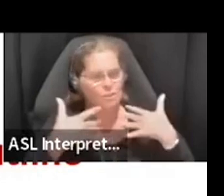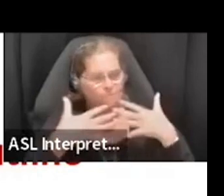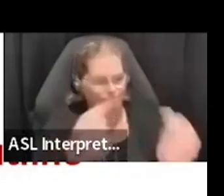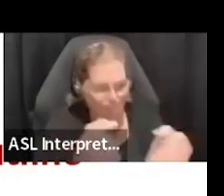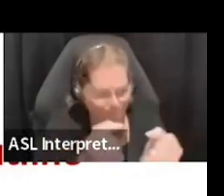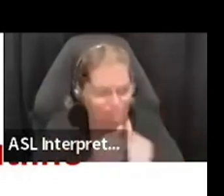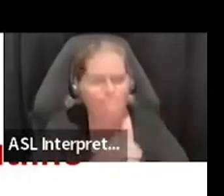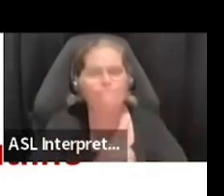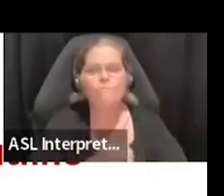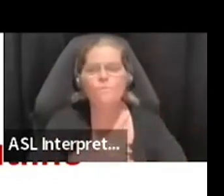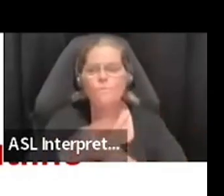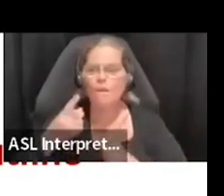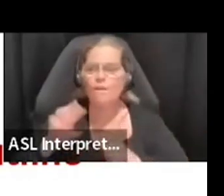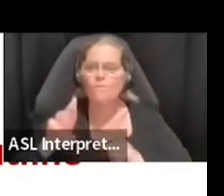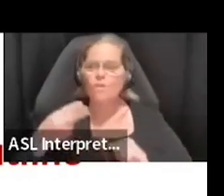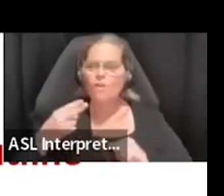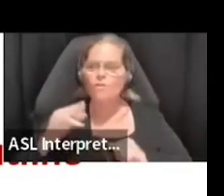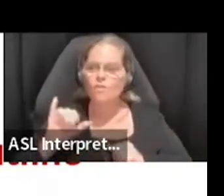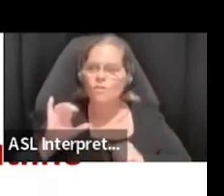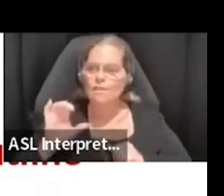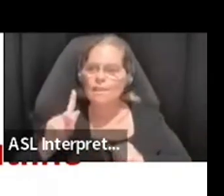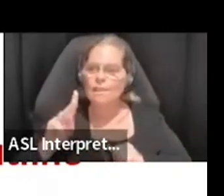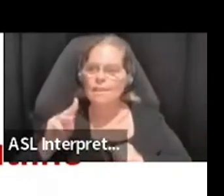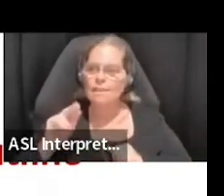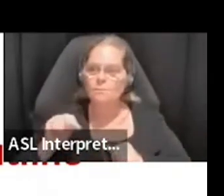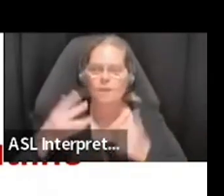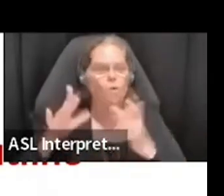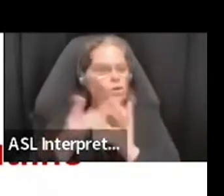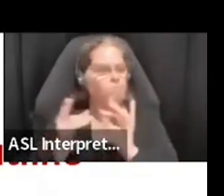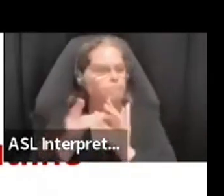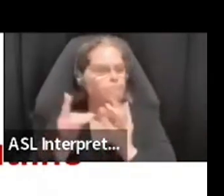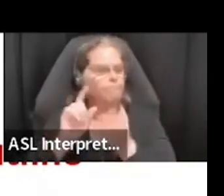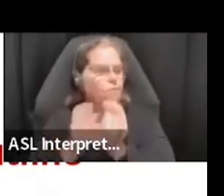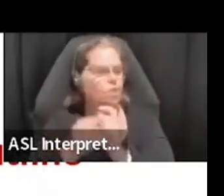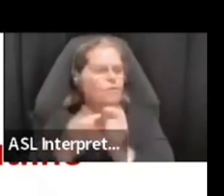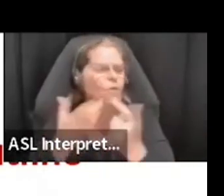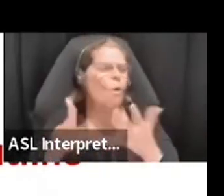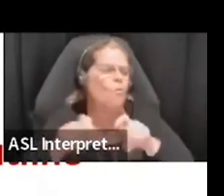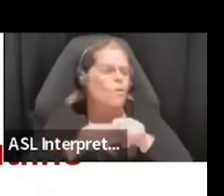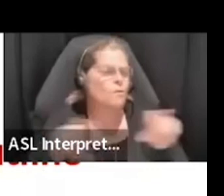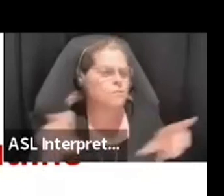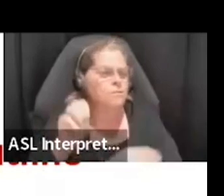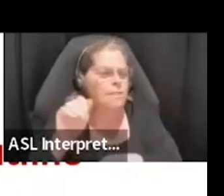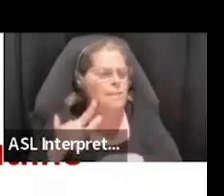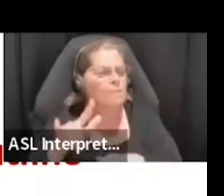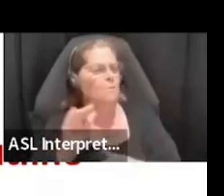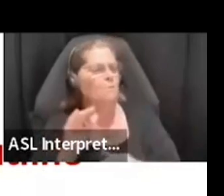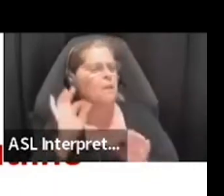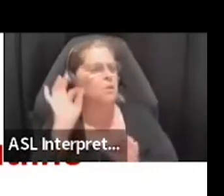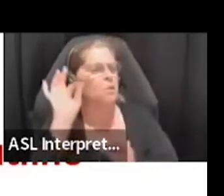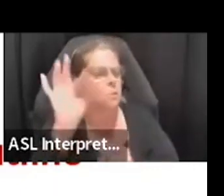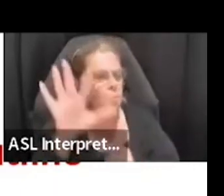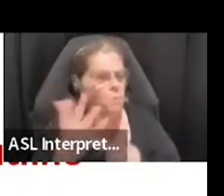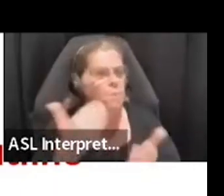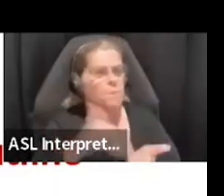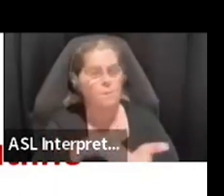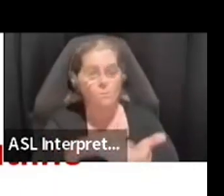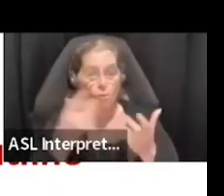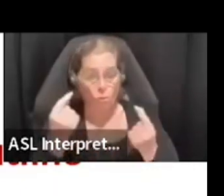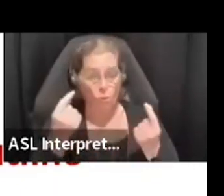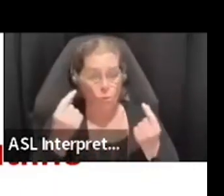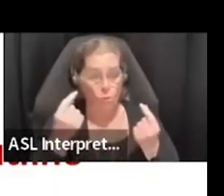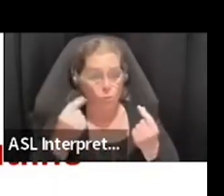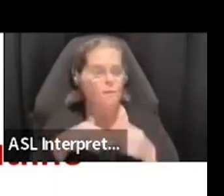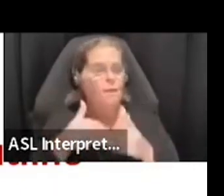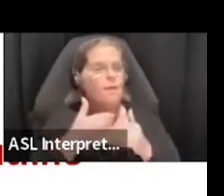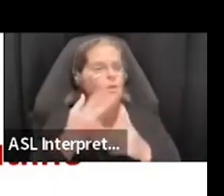mentioned, you know, a couple changes that we made, and we indicated these in an email to you a couple of weeks ago. But just to sort of recap, we're going to do the next 2